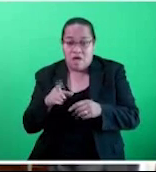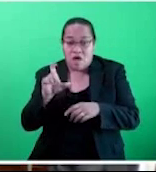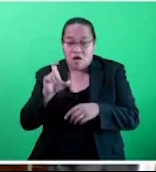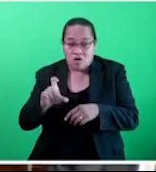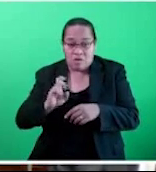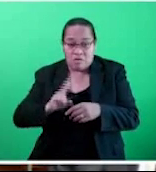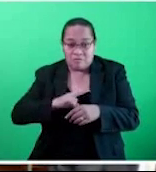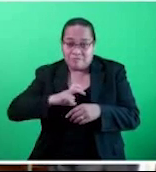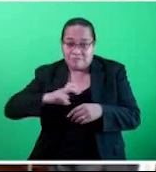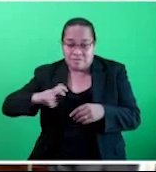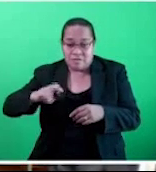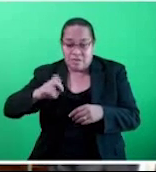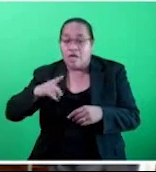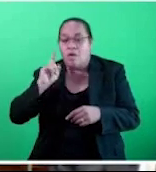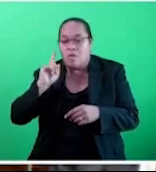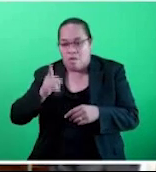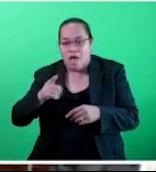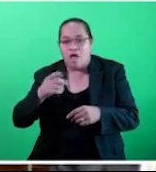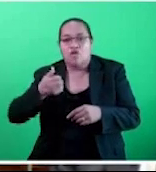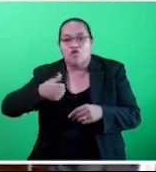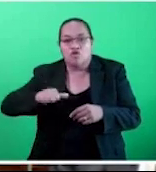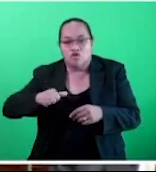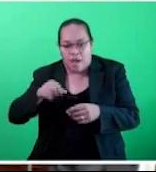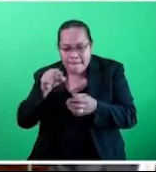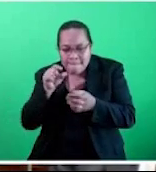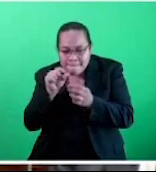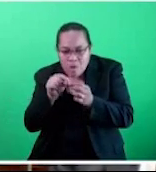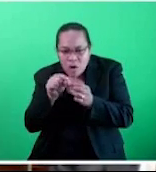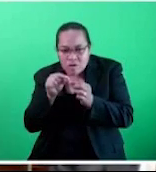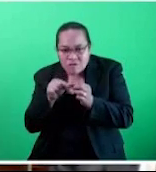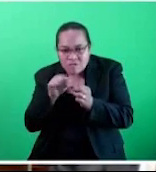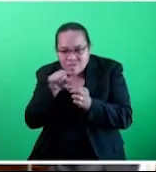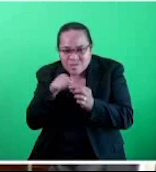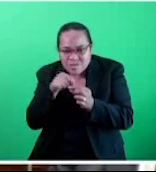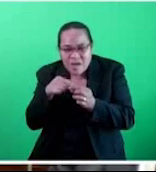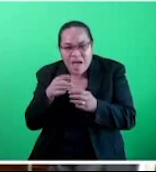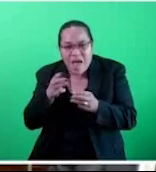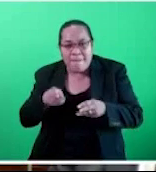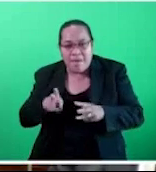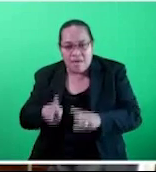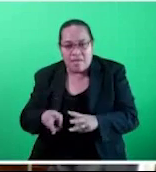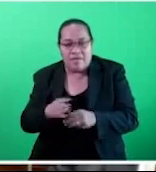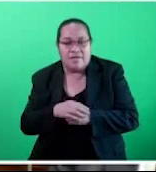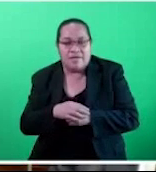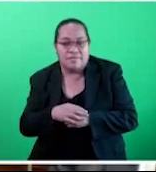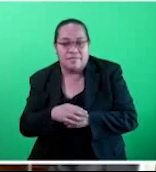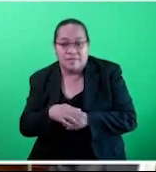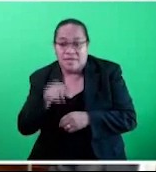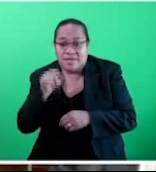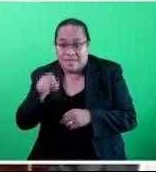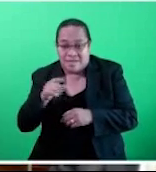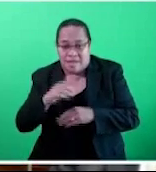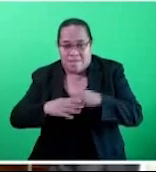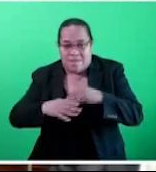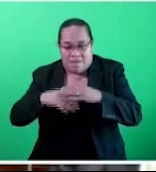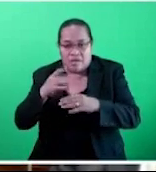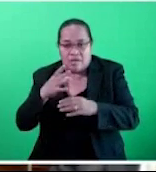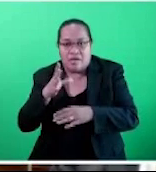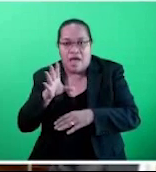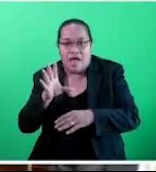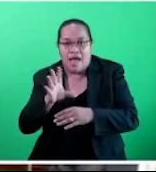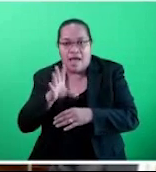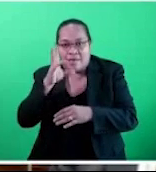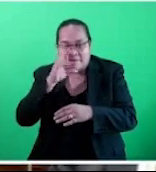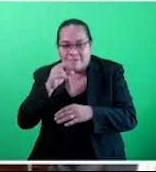is done using the molecular methods, similar to what we have. The Fiji CDC has been building capacity to